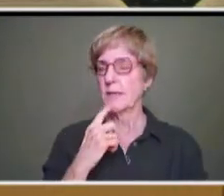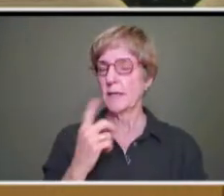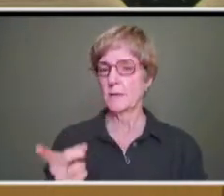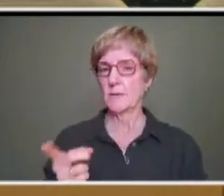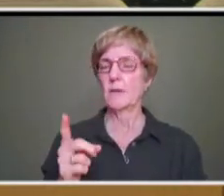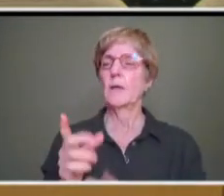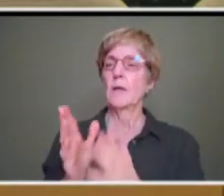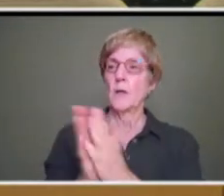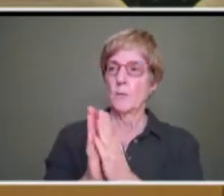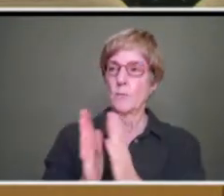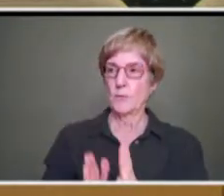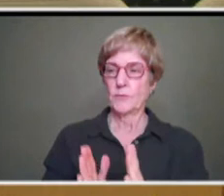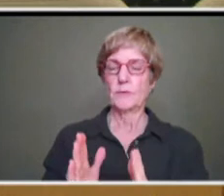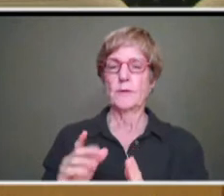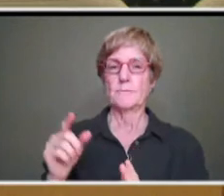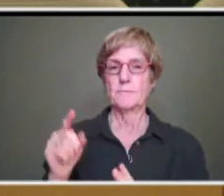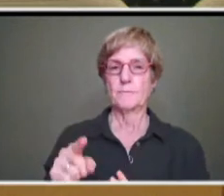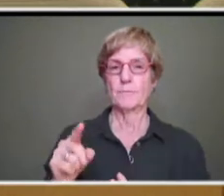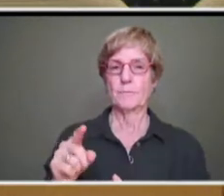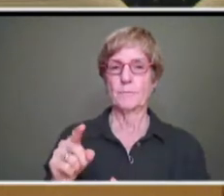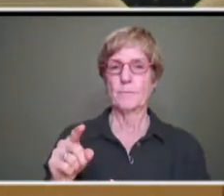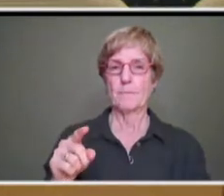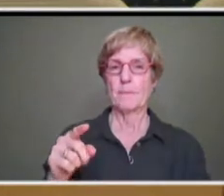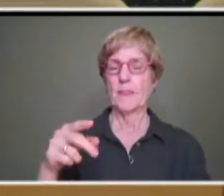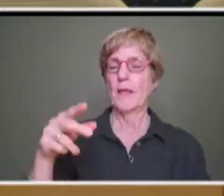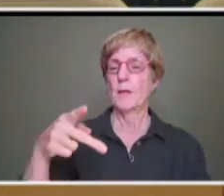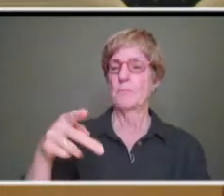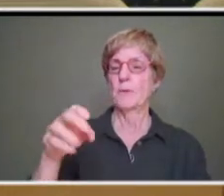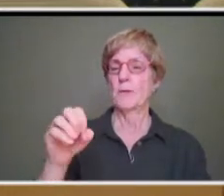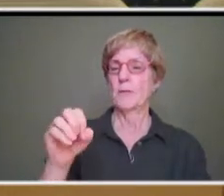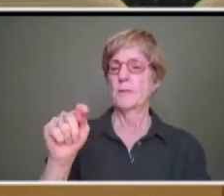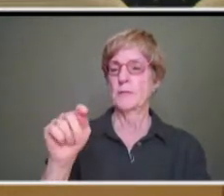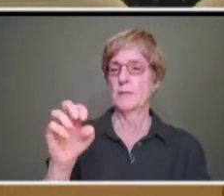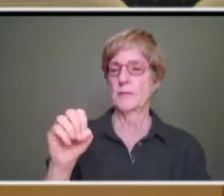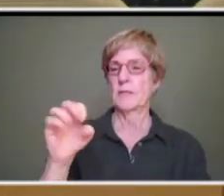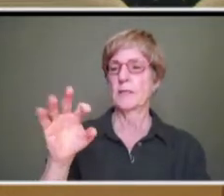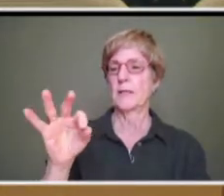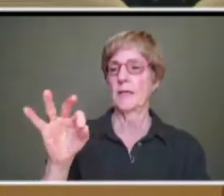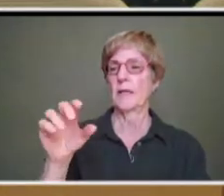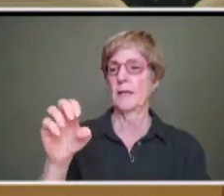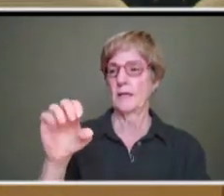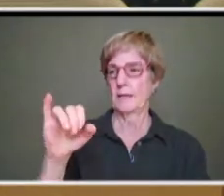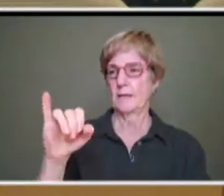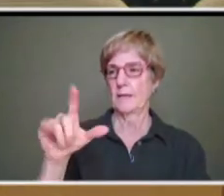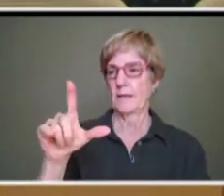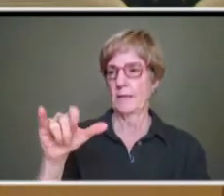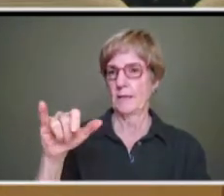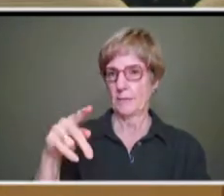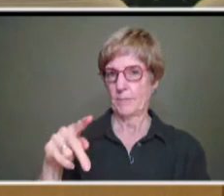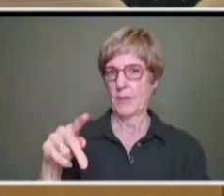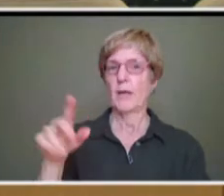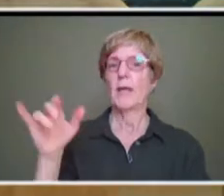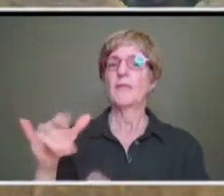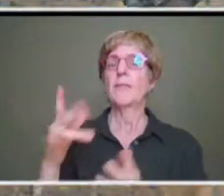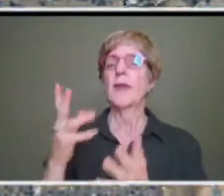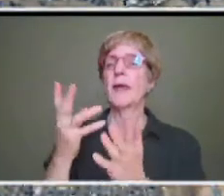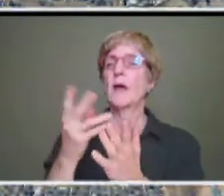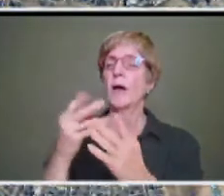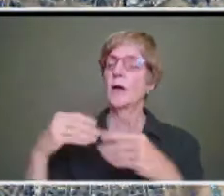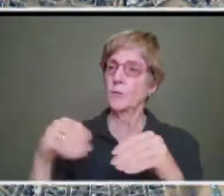petitioner in this case is petite Philippe Petit Philippe is the proprietor of a retail wine business